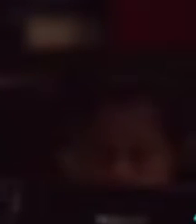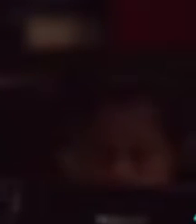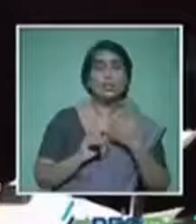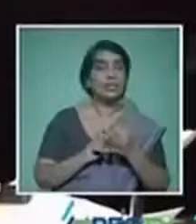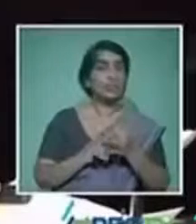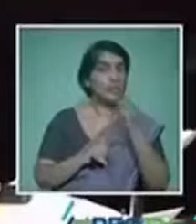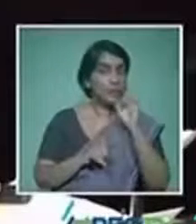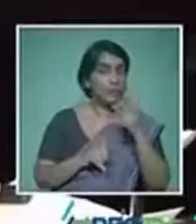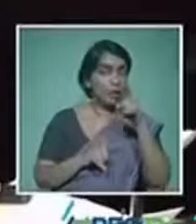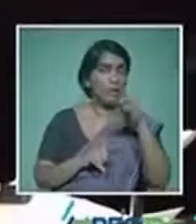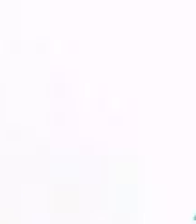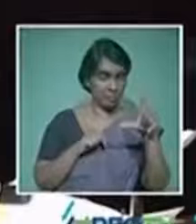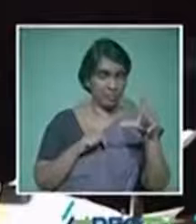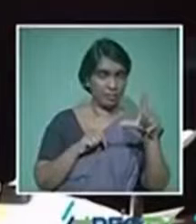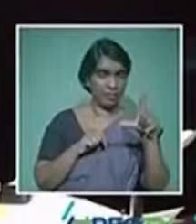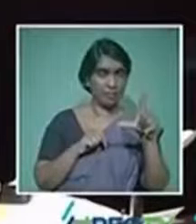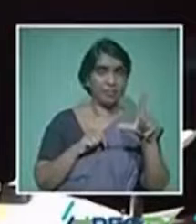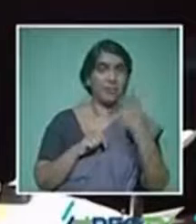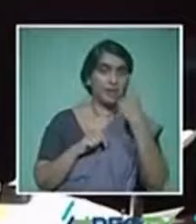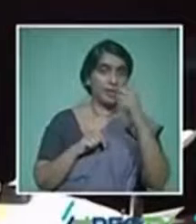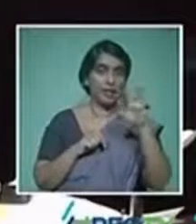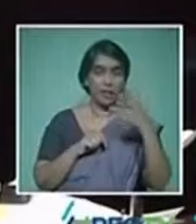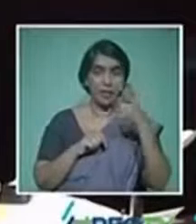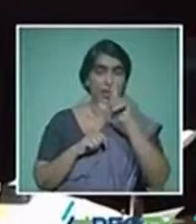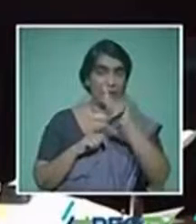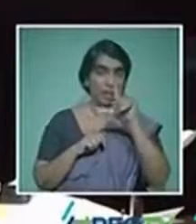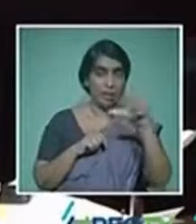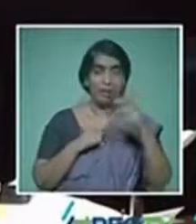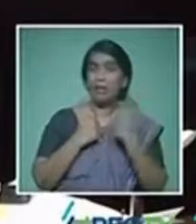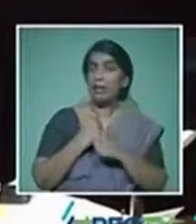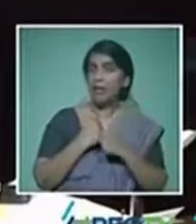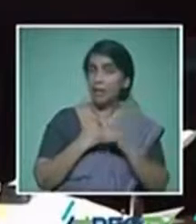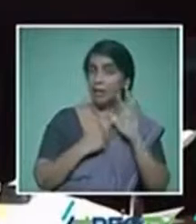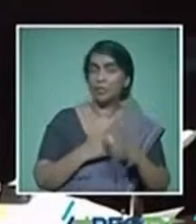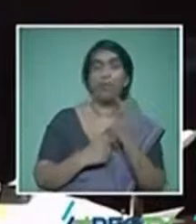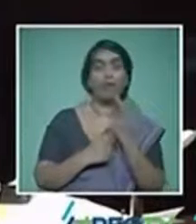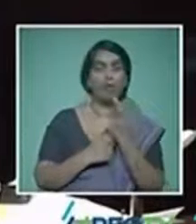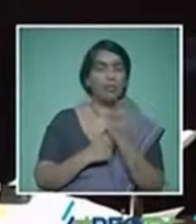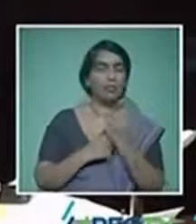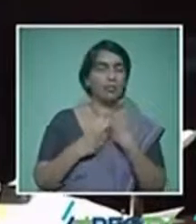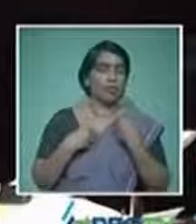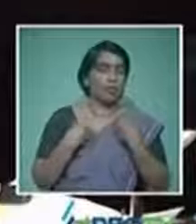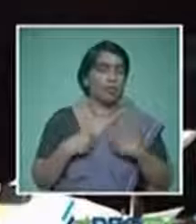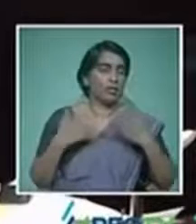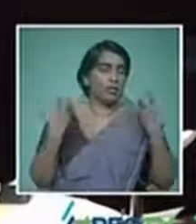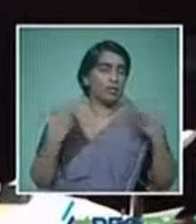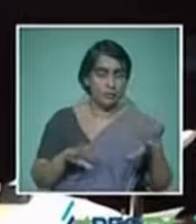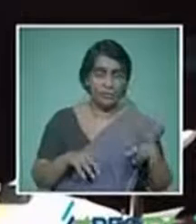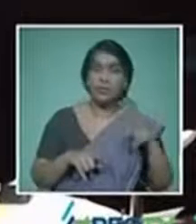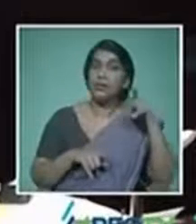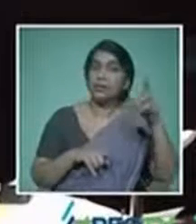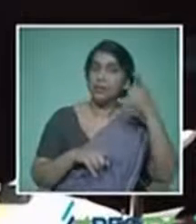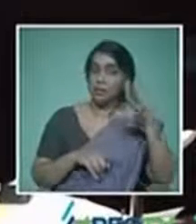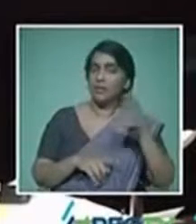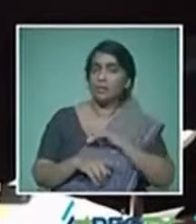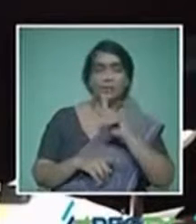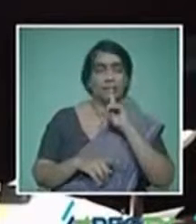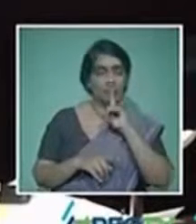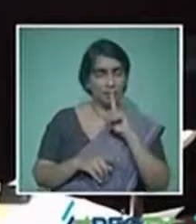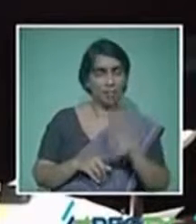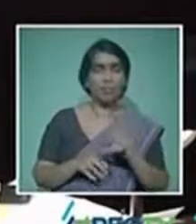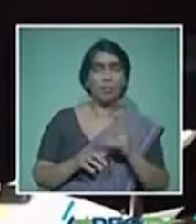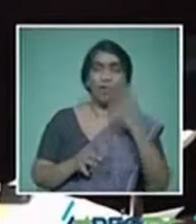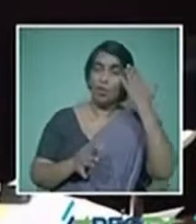Anurukumara Dissanayake, speaking in Parliament, said that the President had to agree that the economy set up in 1977